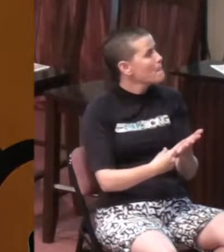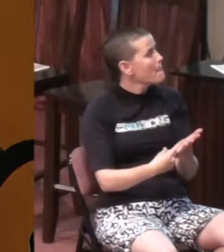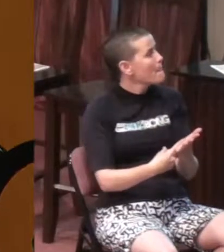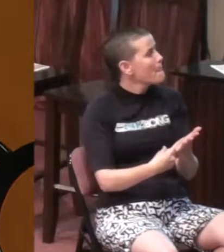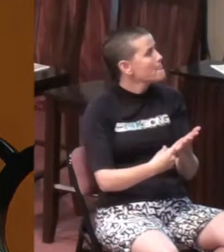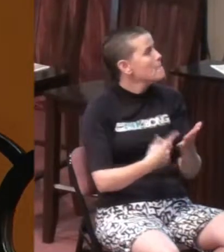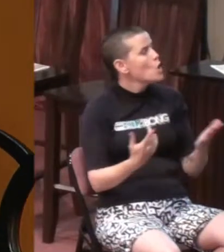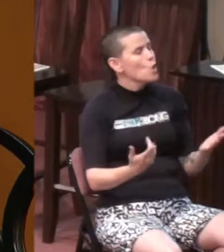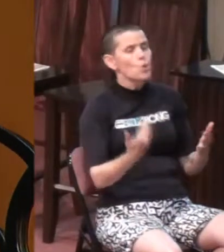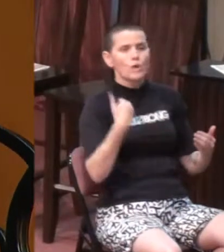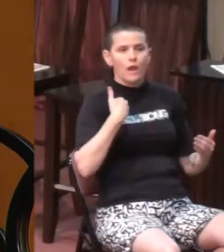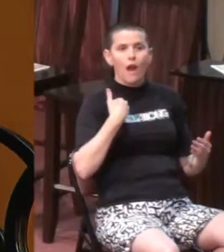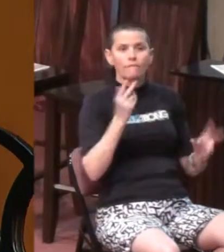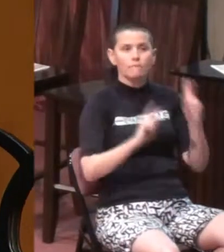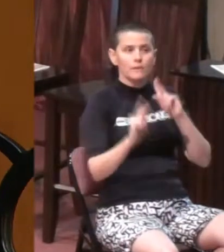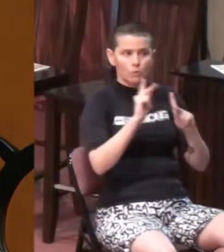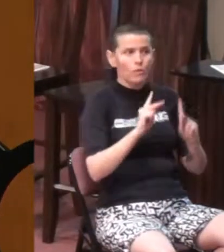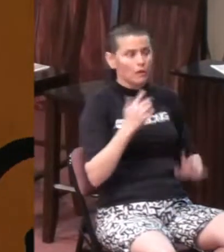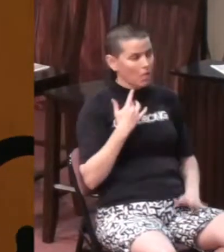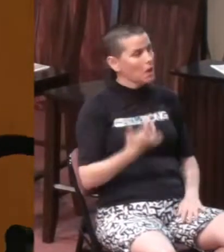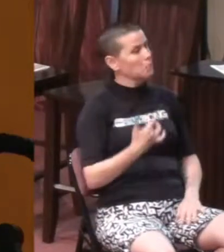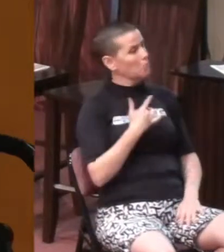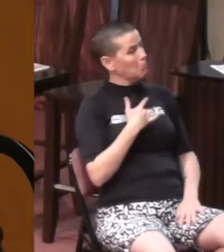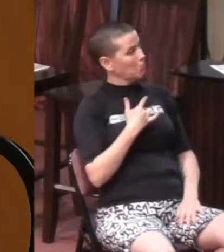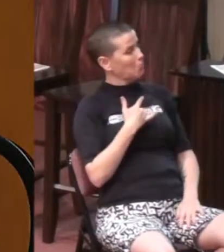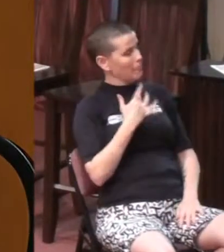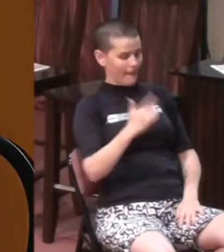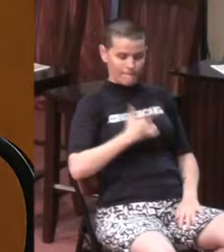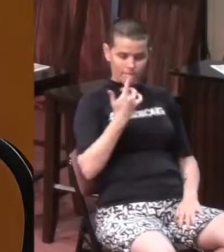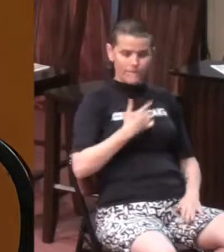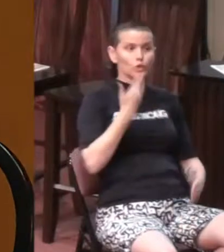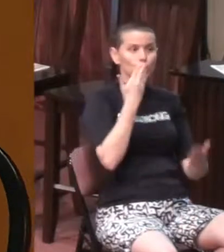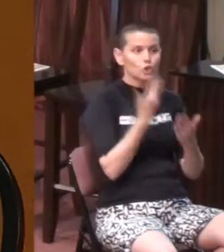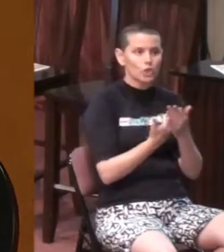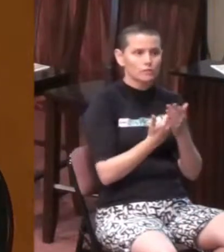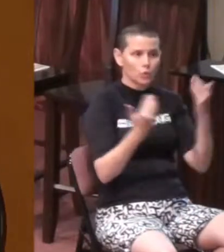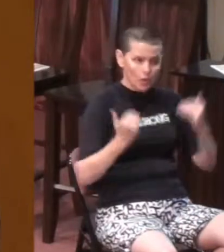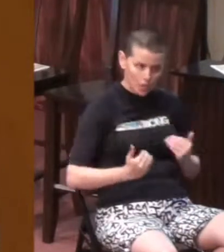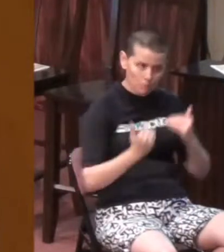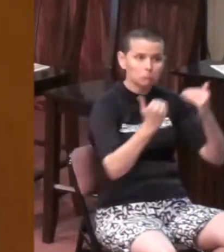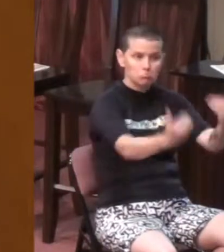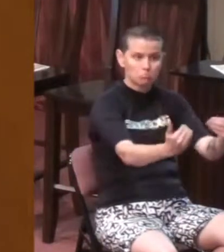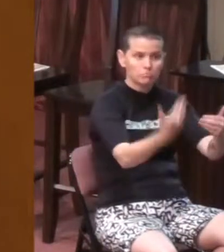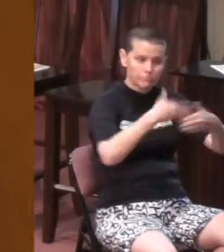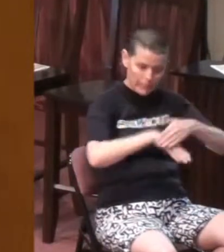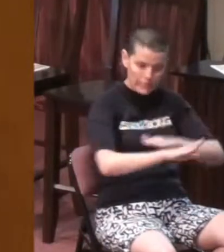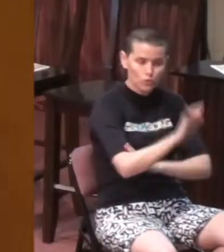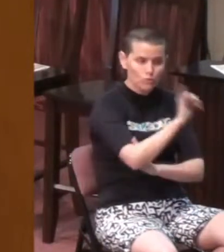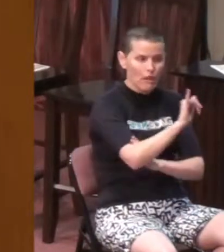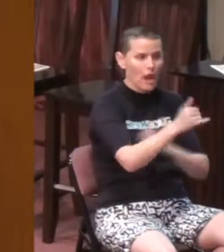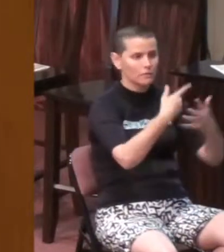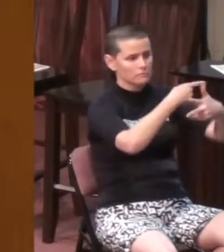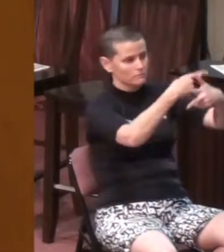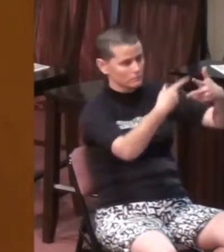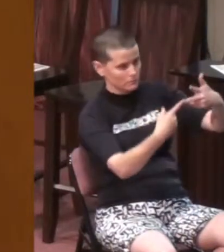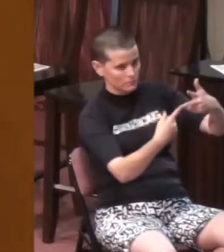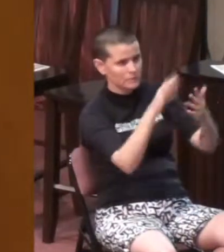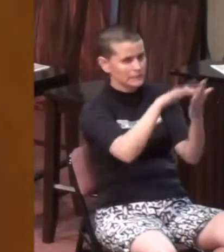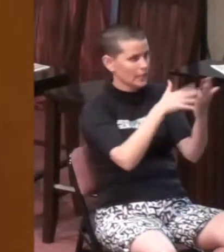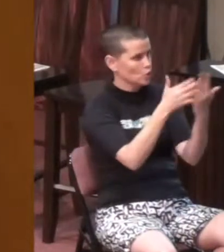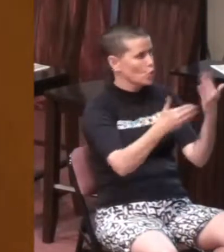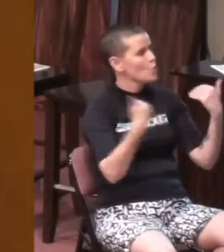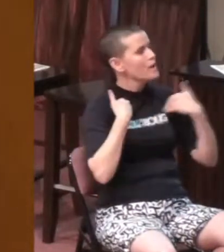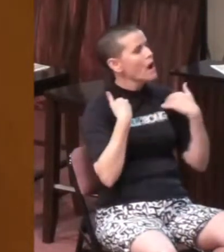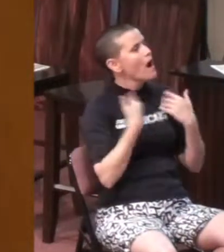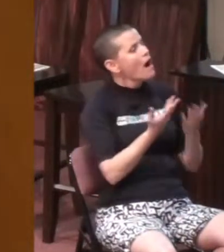of resonance with this idea of doing this. So we will be moving forward with that. We have several new staff members